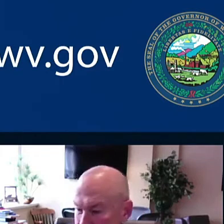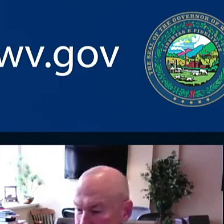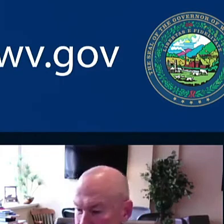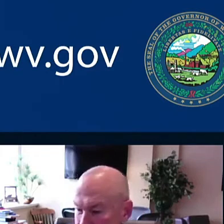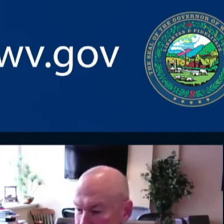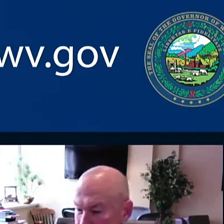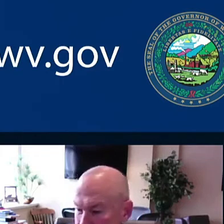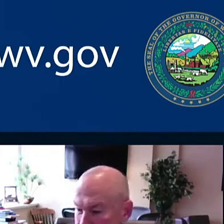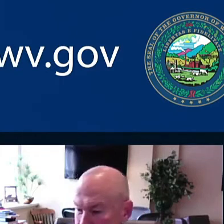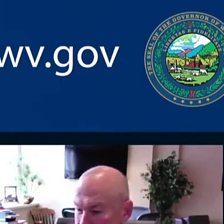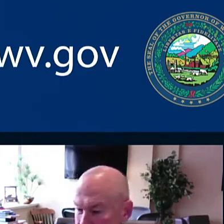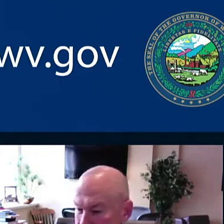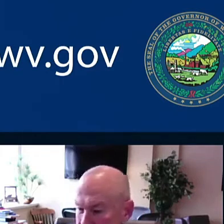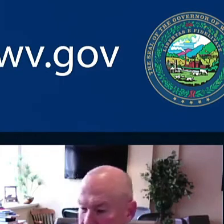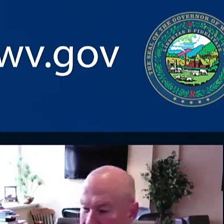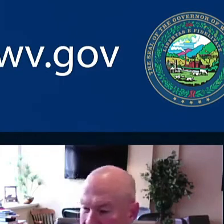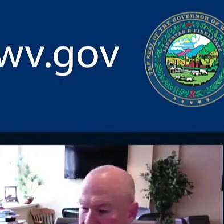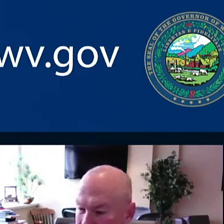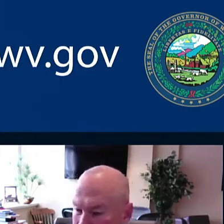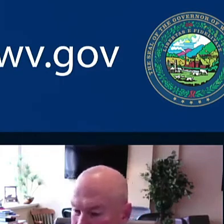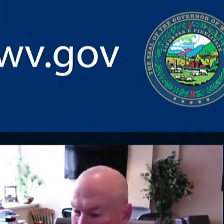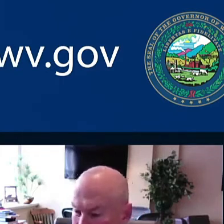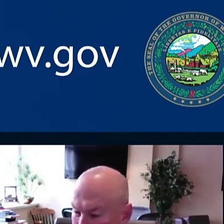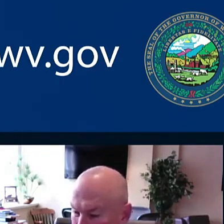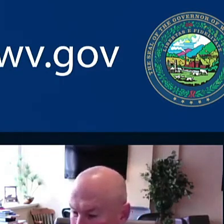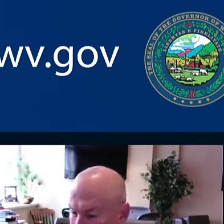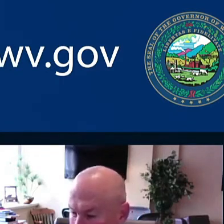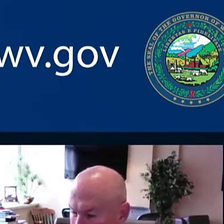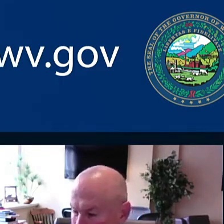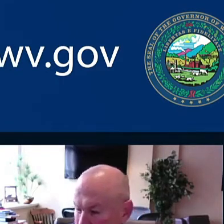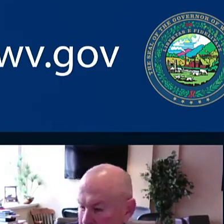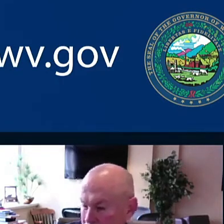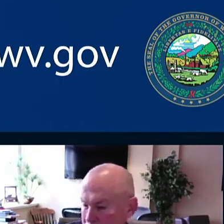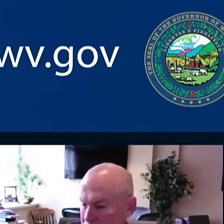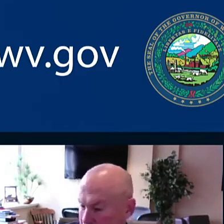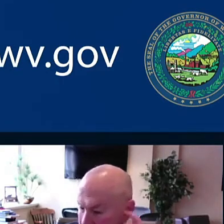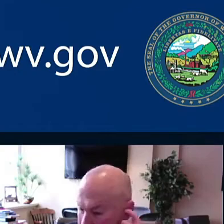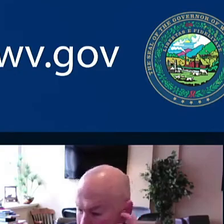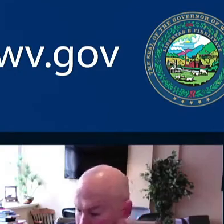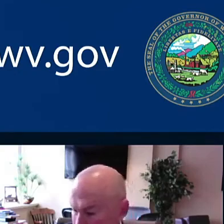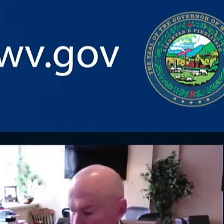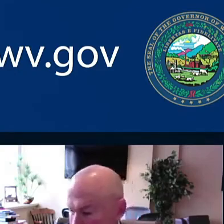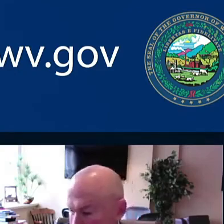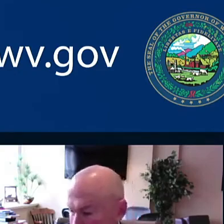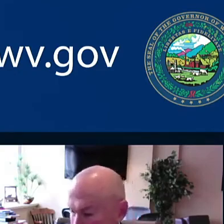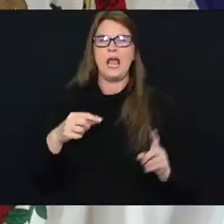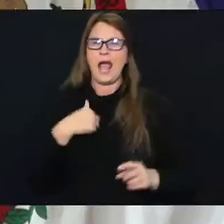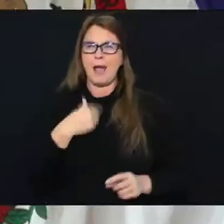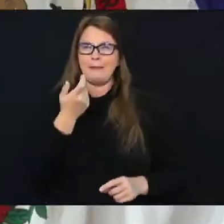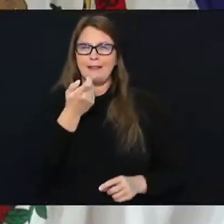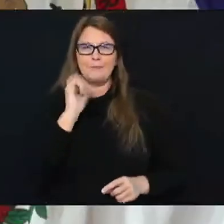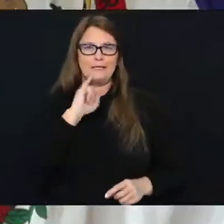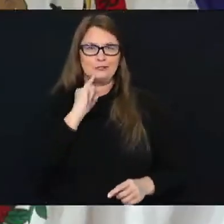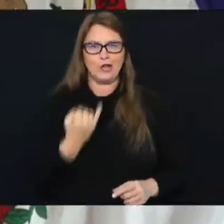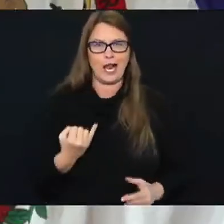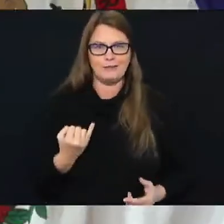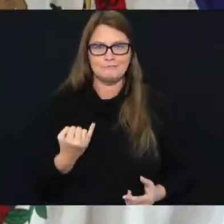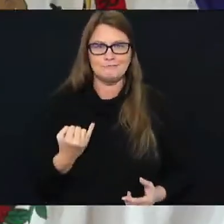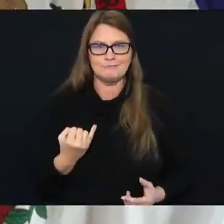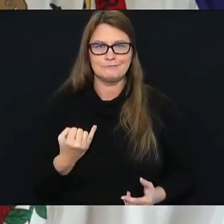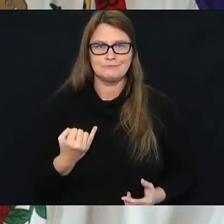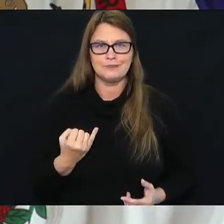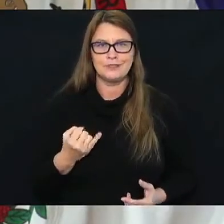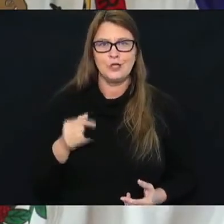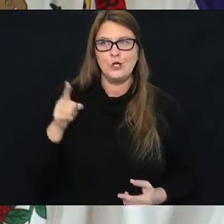I believe he is. Okay. All right. Charles, I'm only teasing here and everything, but I'm envious in a lot of ways and everything.